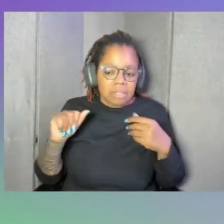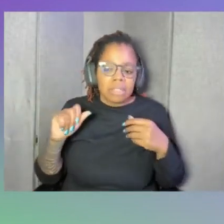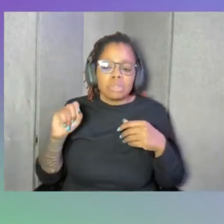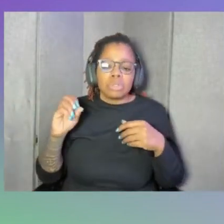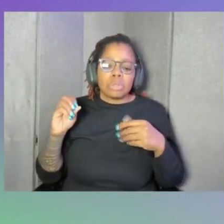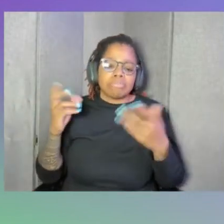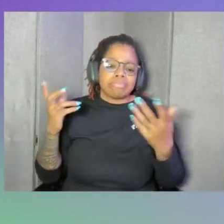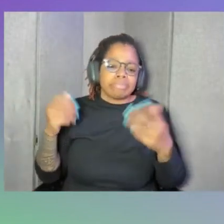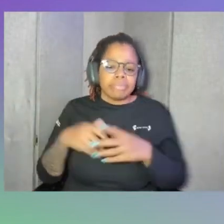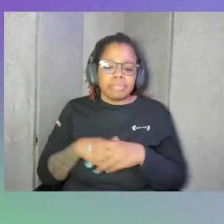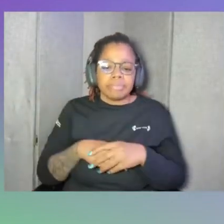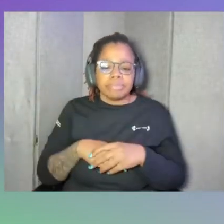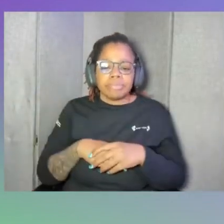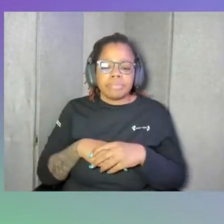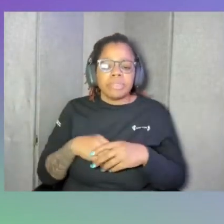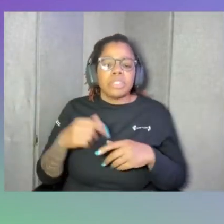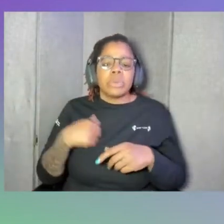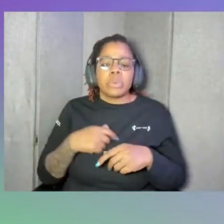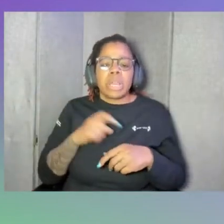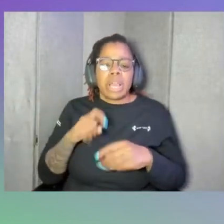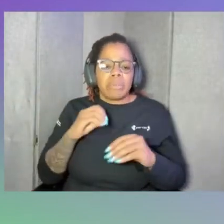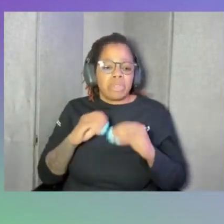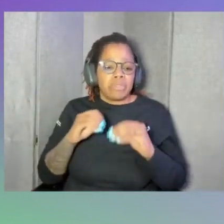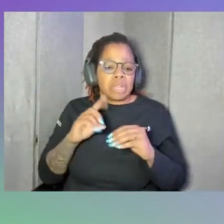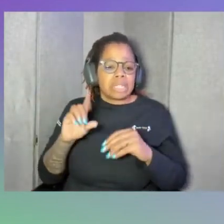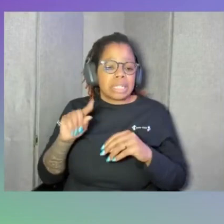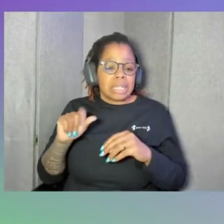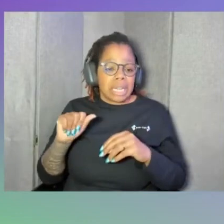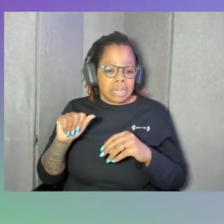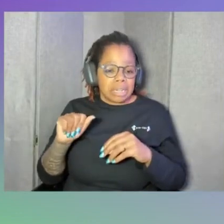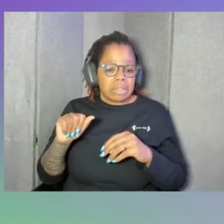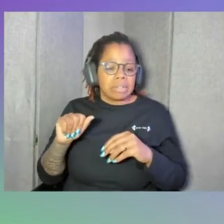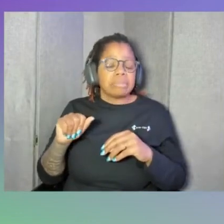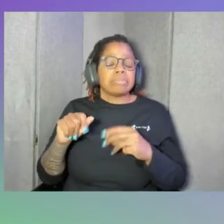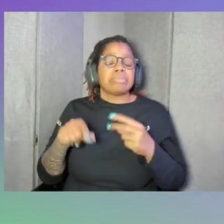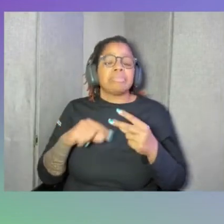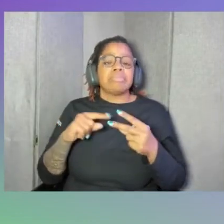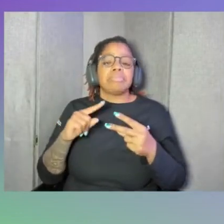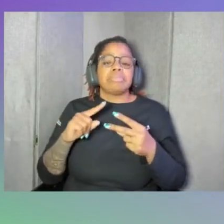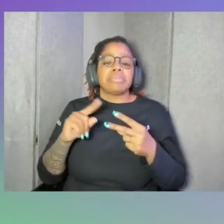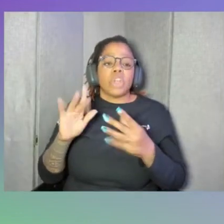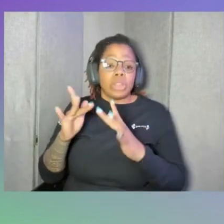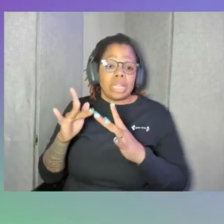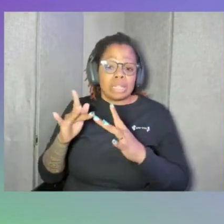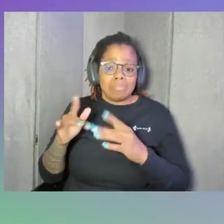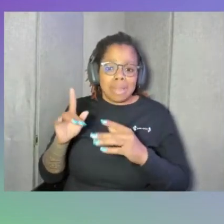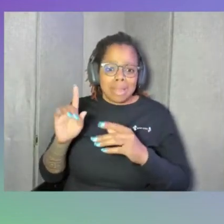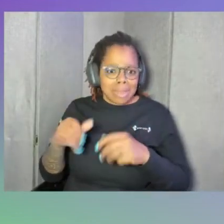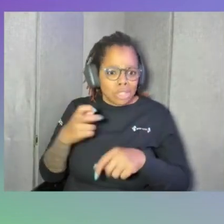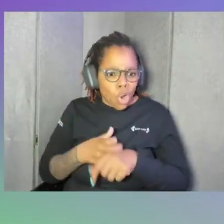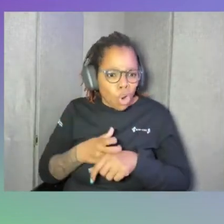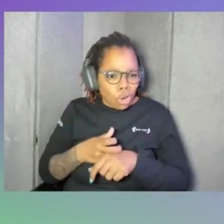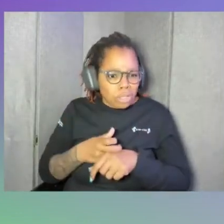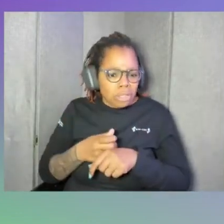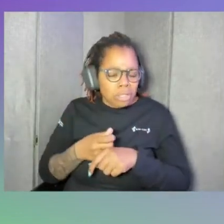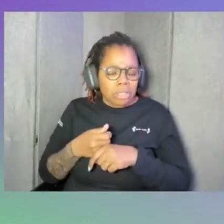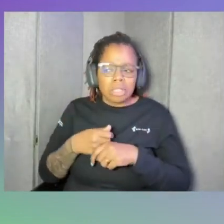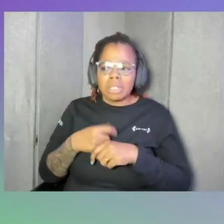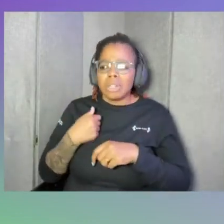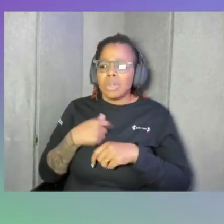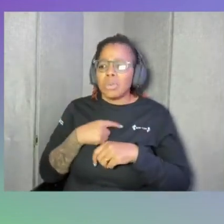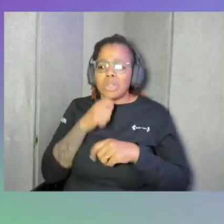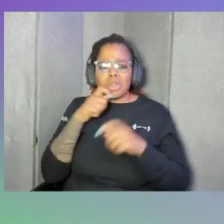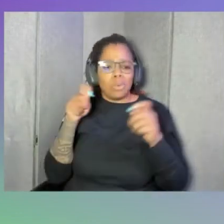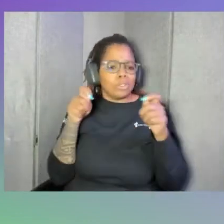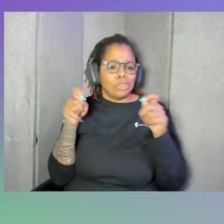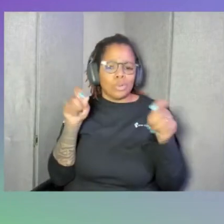So we have to fix the data that's being consumed on the internet. That's hard, right? We don't control